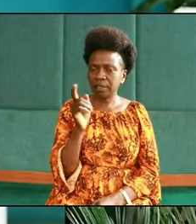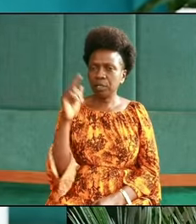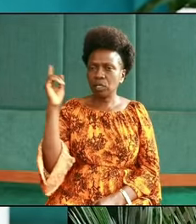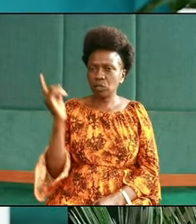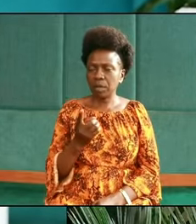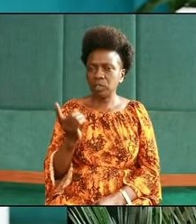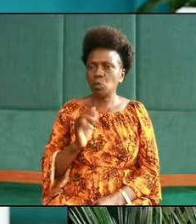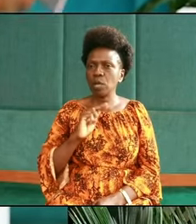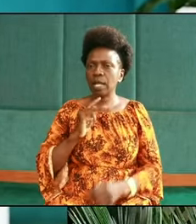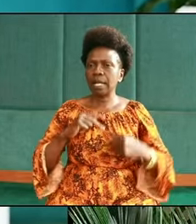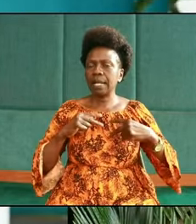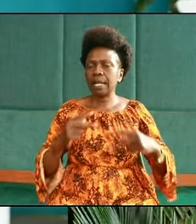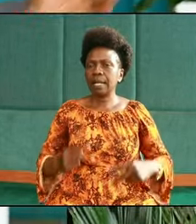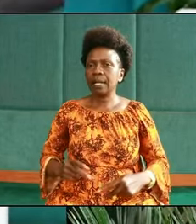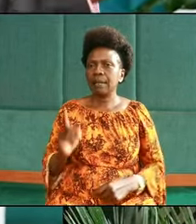are healed.